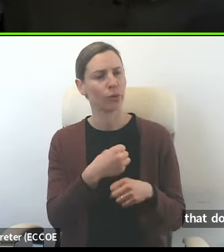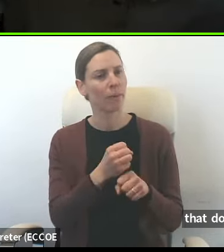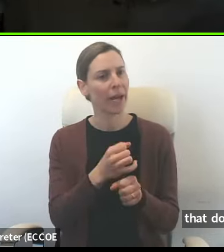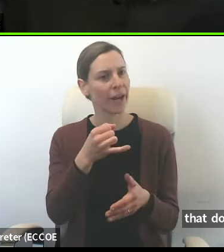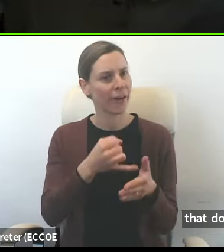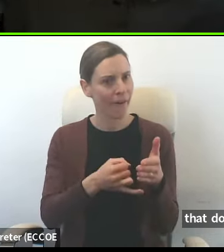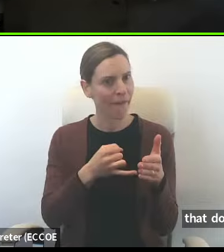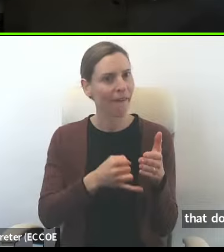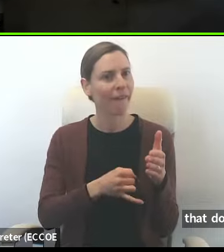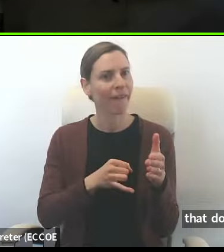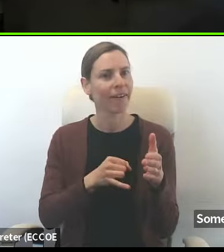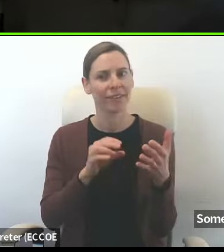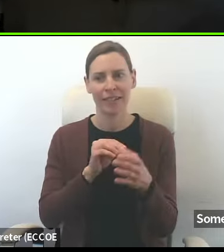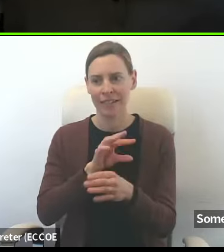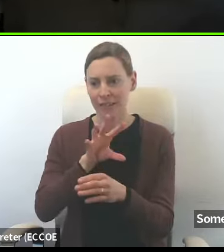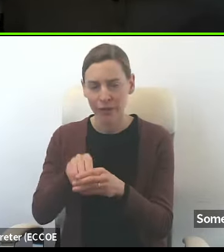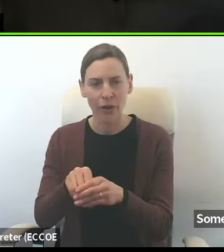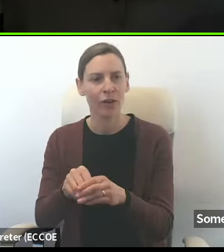receive fees